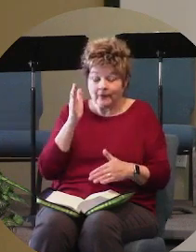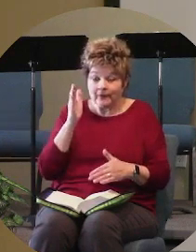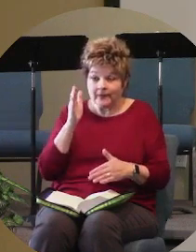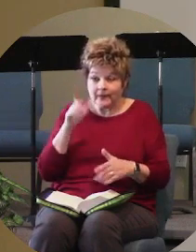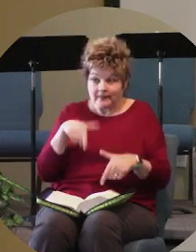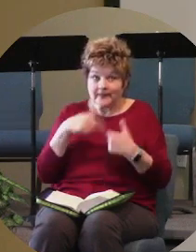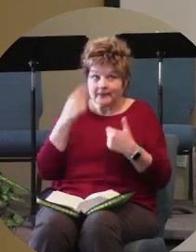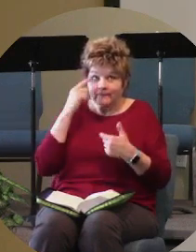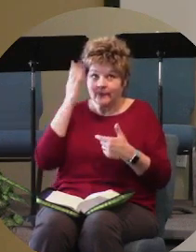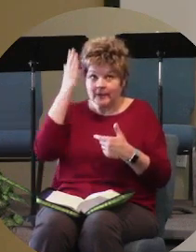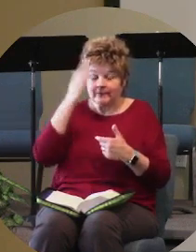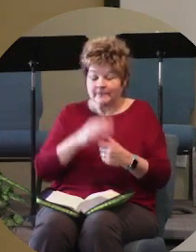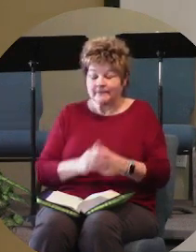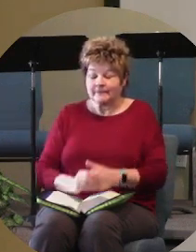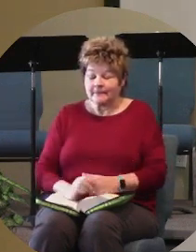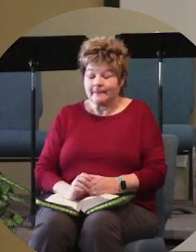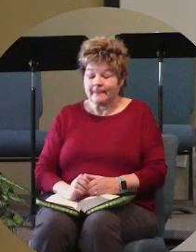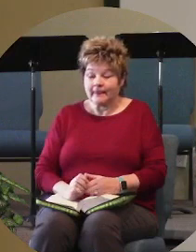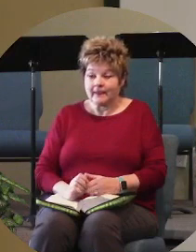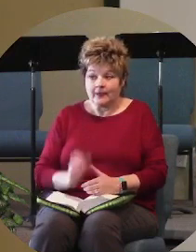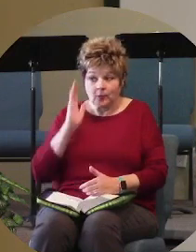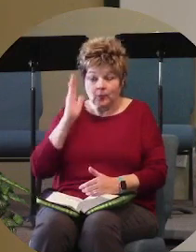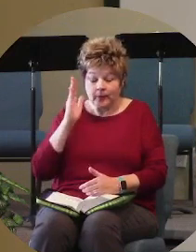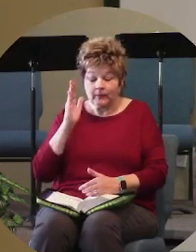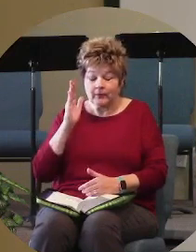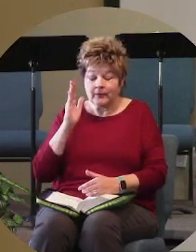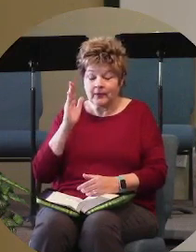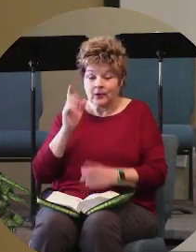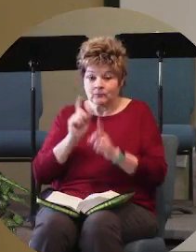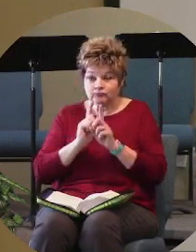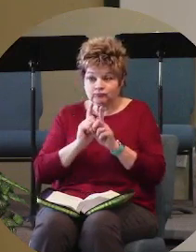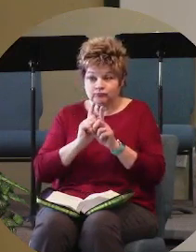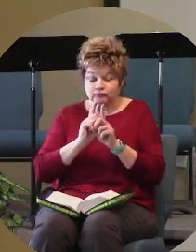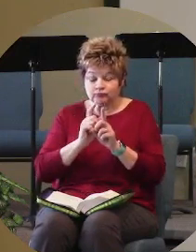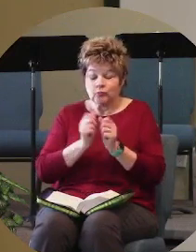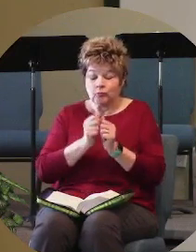live for me. You will walk with me.